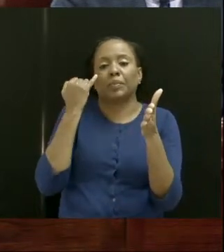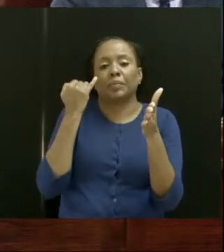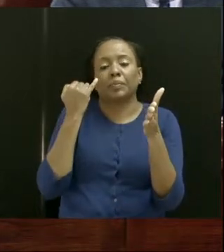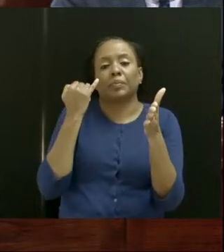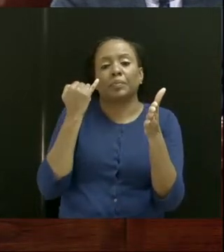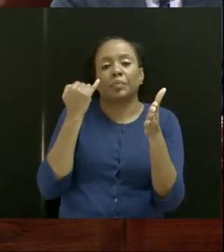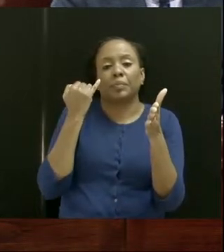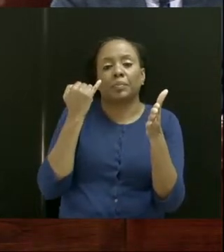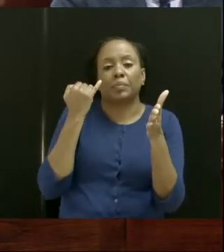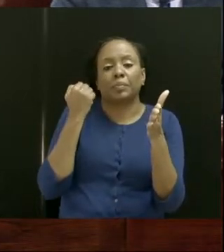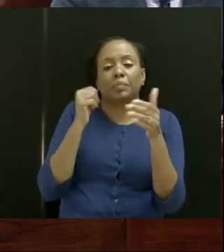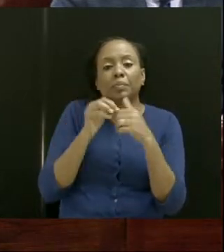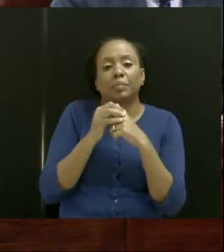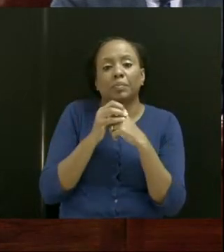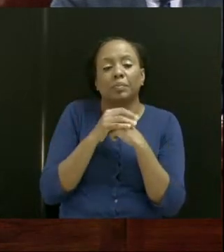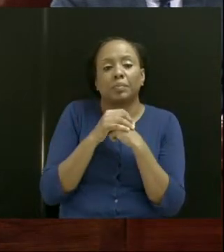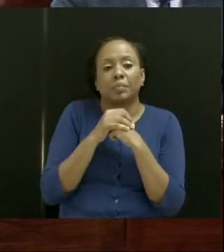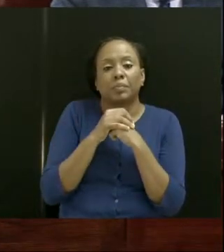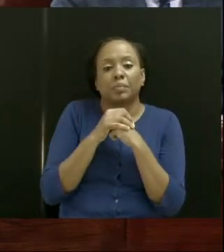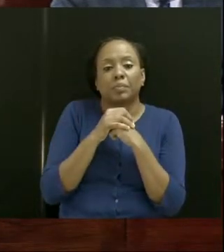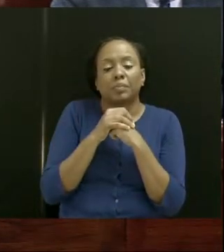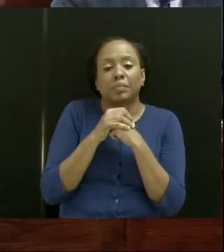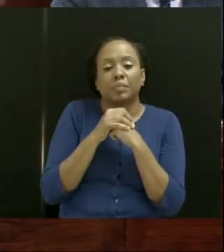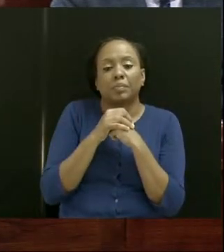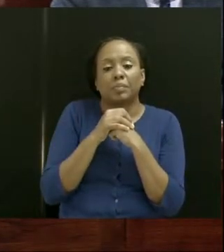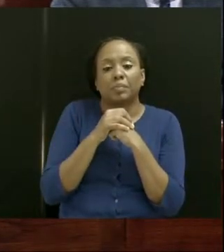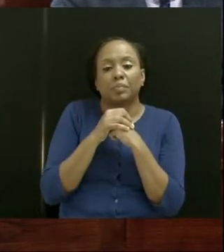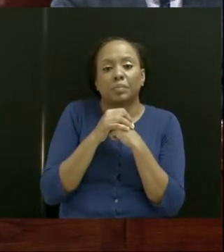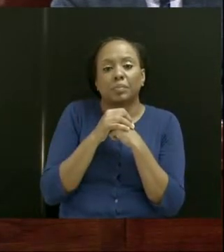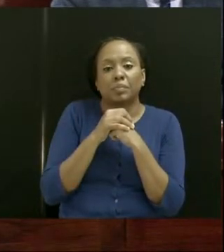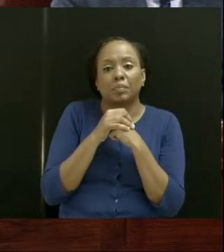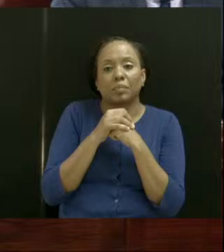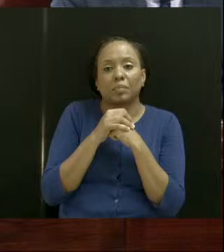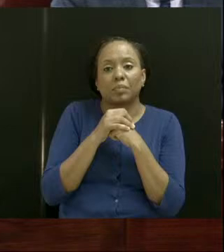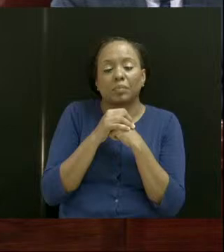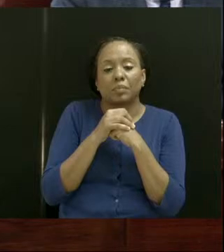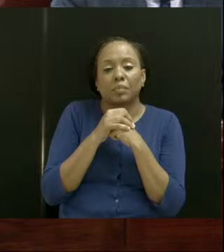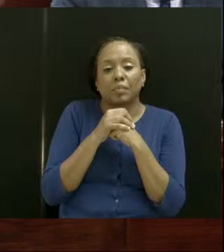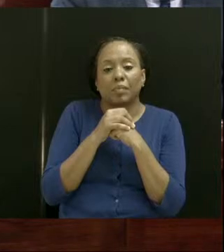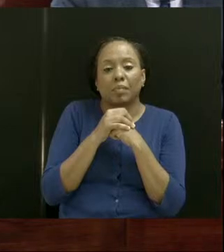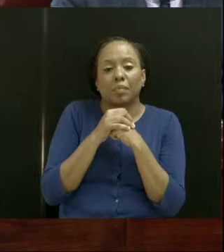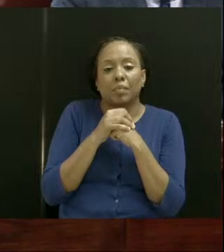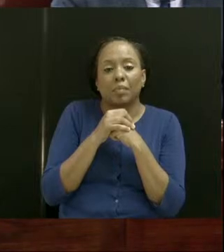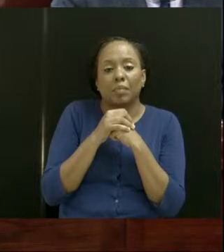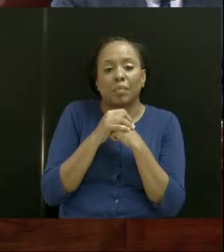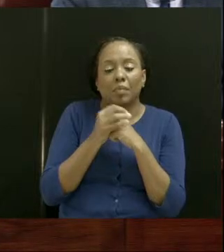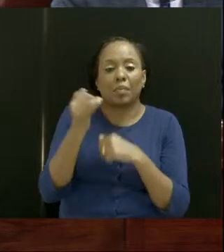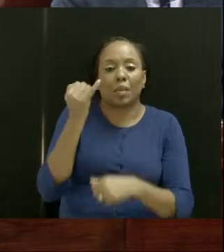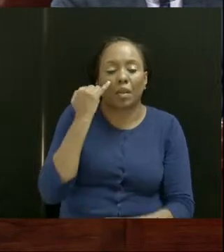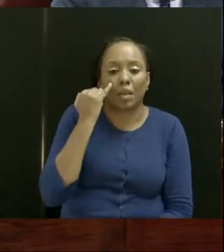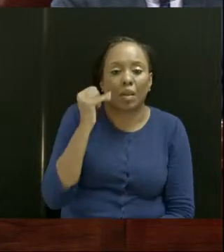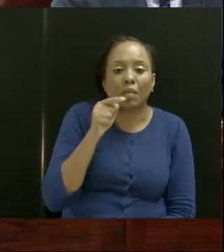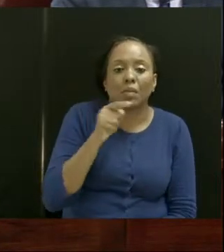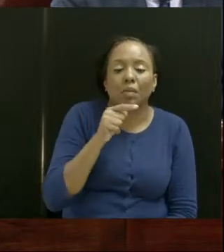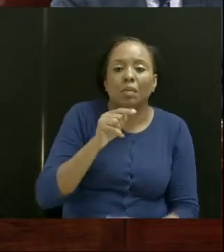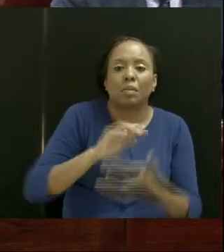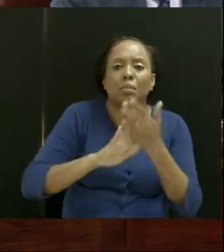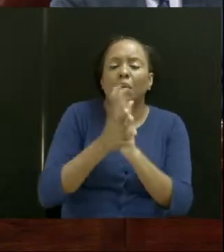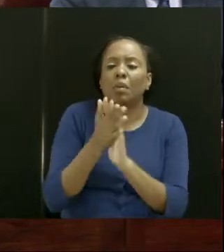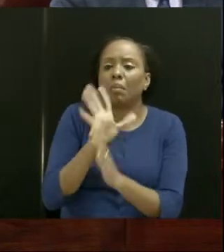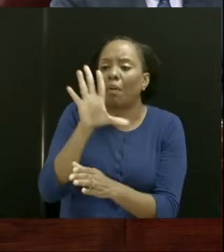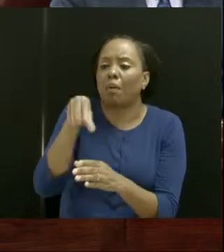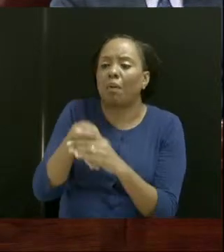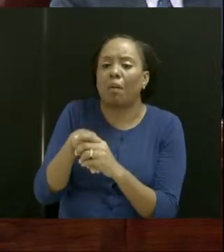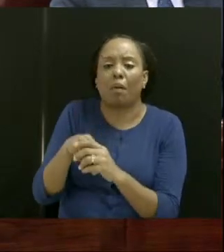well, Mr. Speaker, and by dint of some luck, or somebody's initiative, or even your